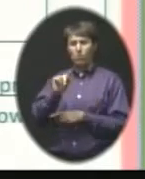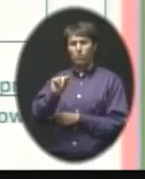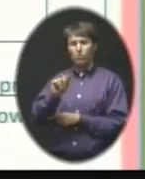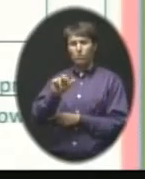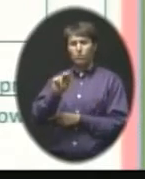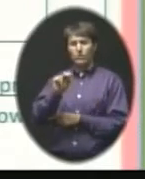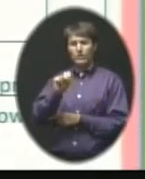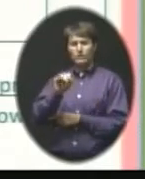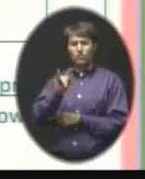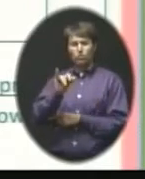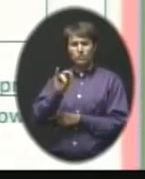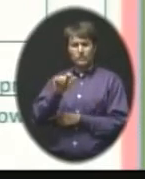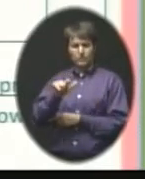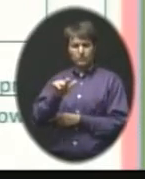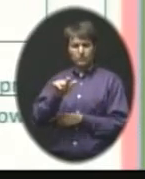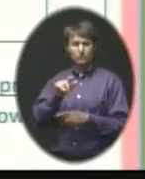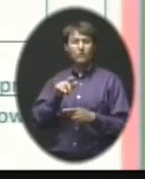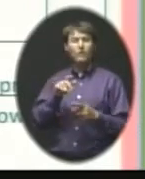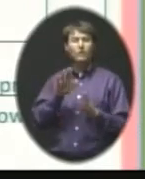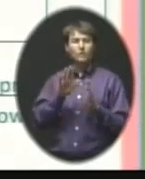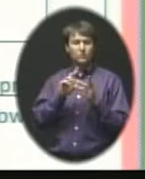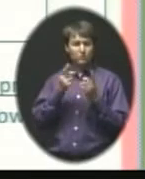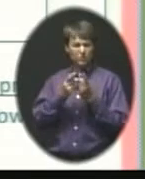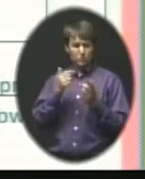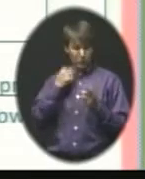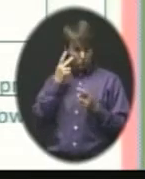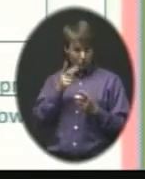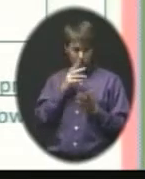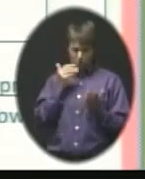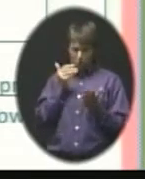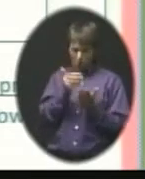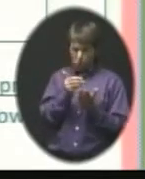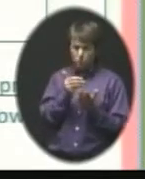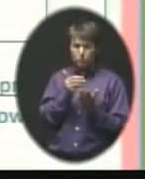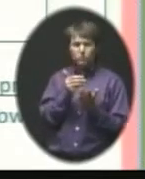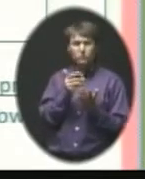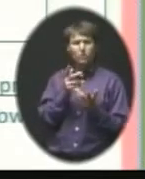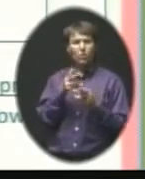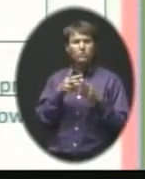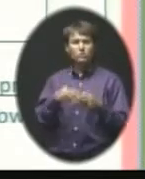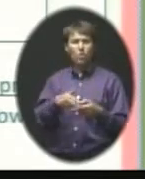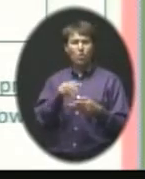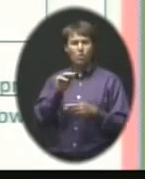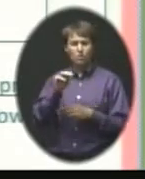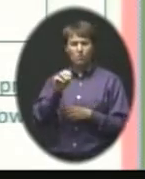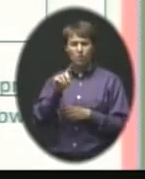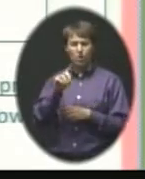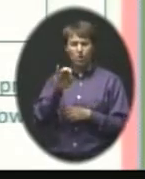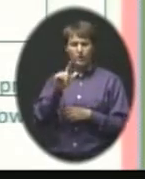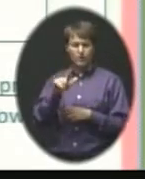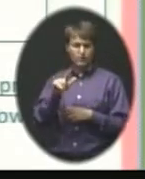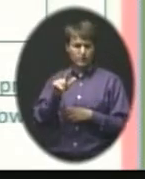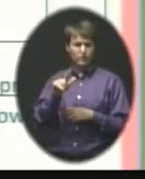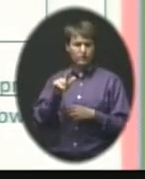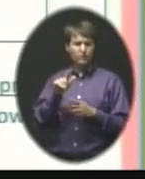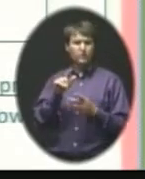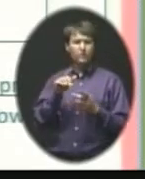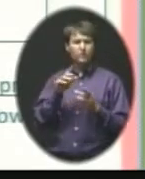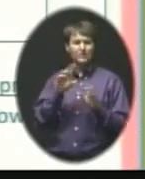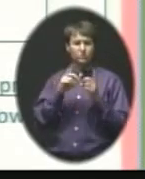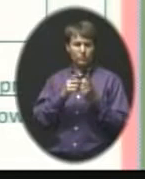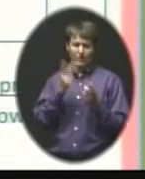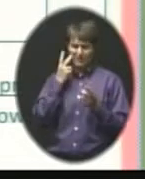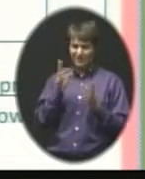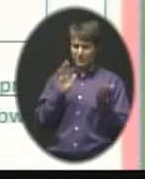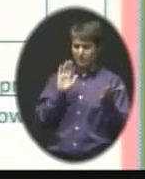Now, when we look at that, we can see how very close we are to being what's called a modeling district. And I show there for you the